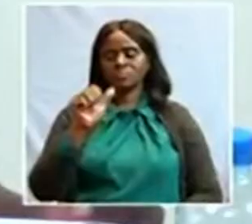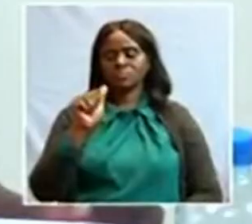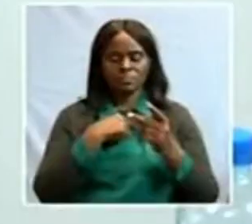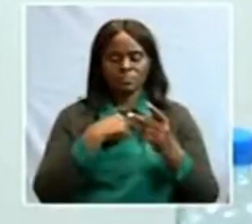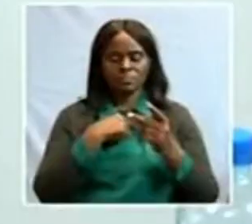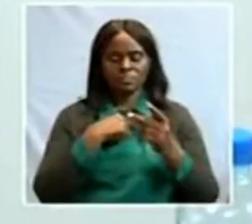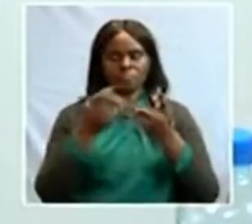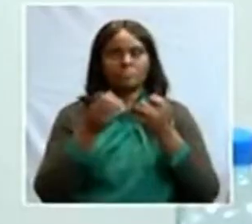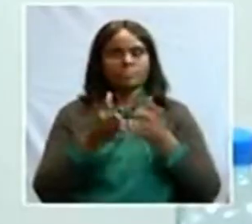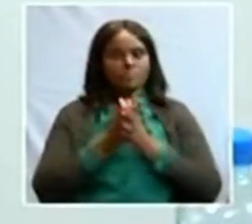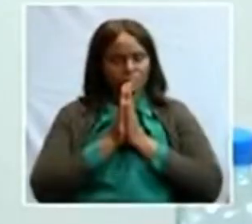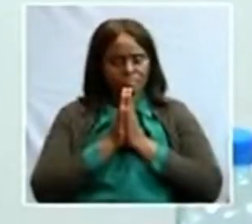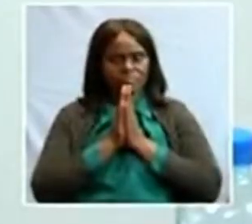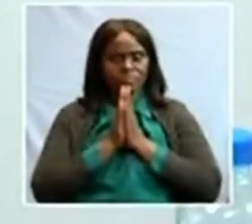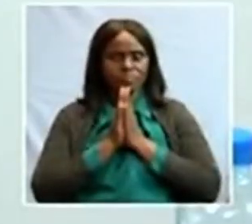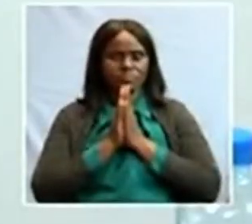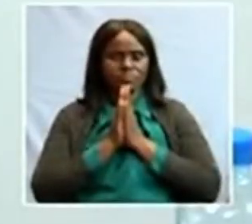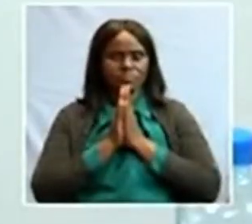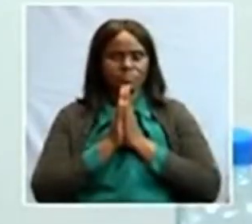To ask,